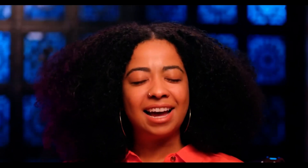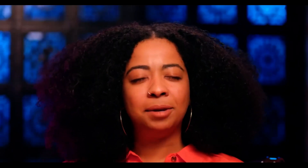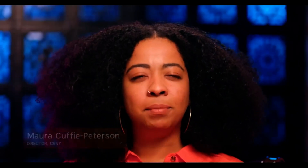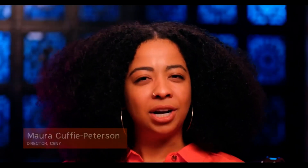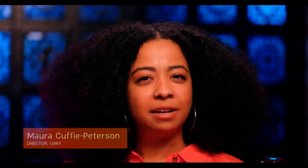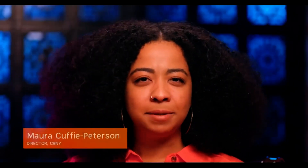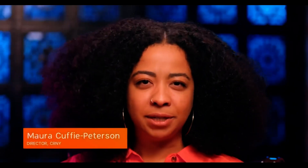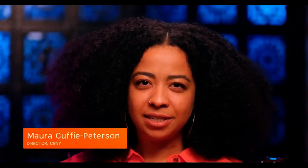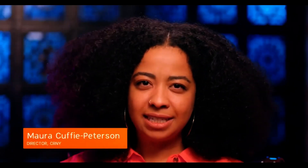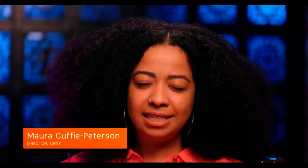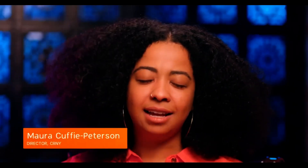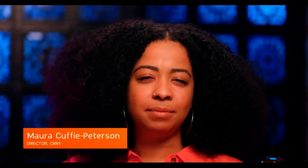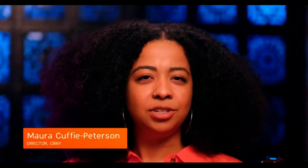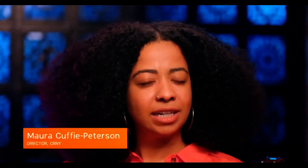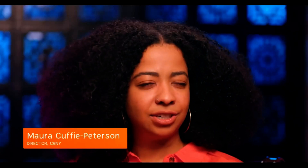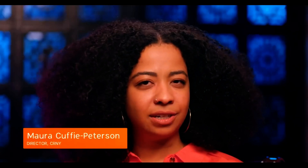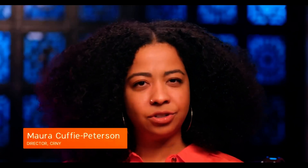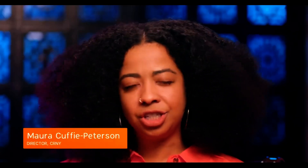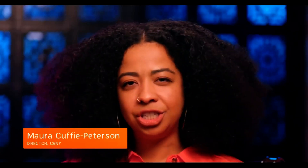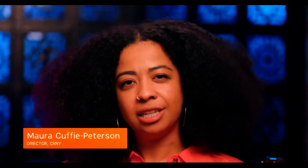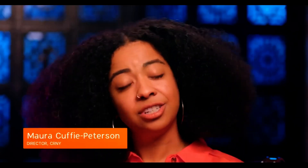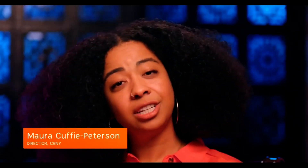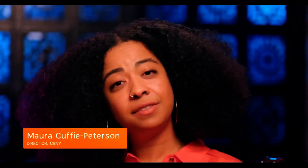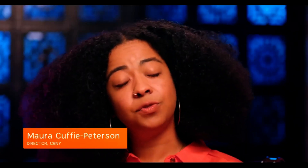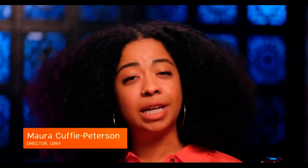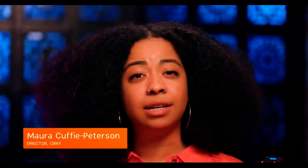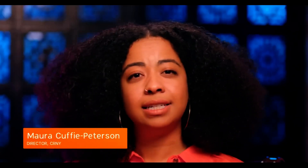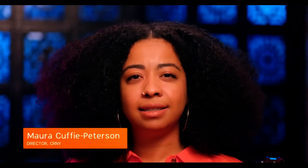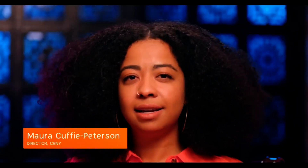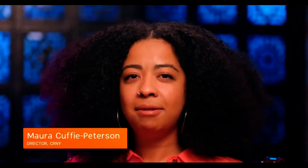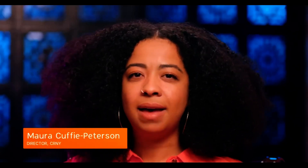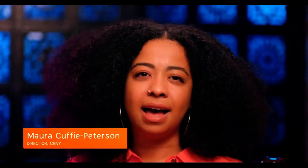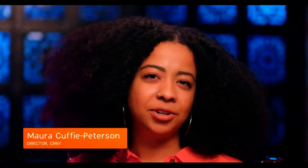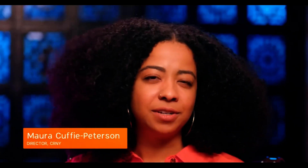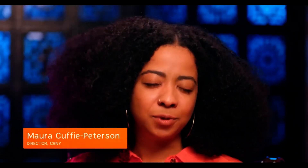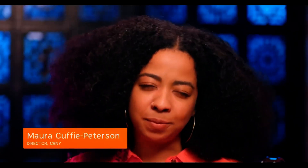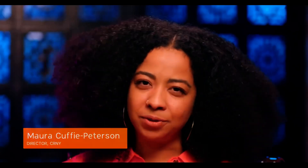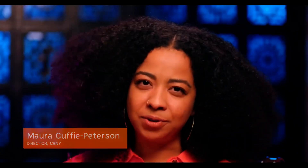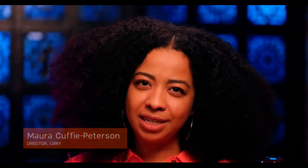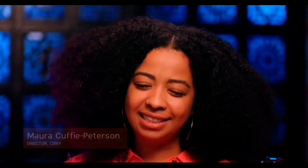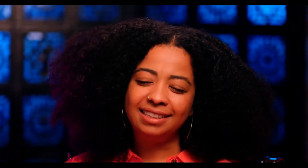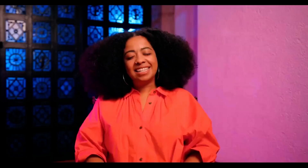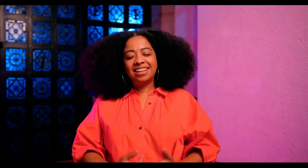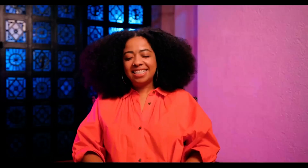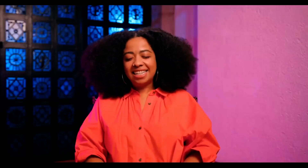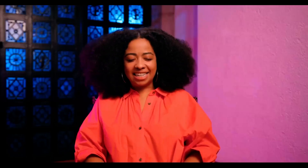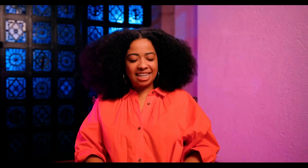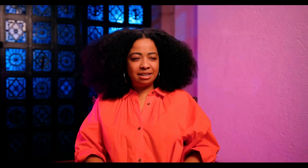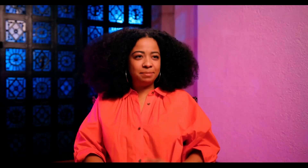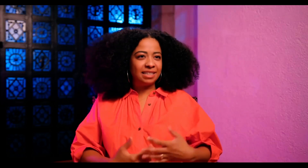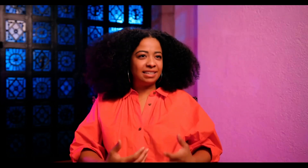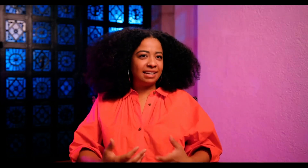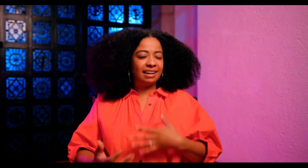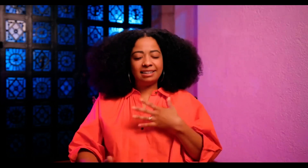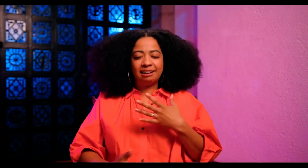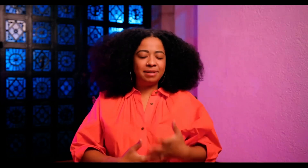Hi, I'm Mara Cuffey Peterson. I'm the Director of Strategic Initiatives for Guaranteed Income at Creatives Rebuild New York. Guaranteed